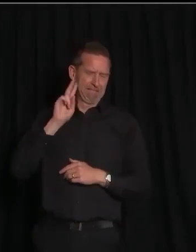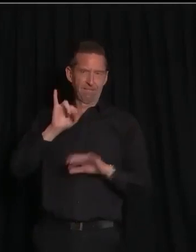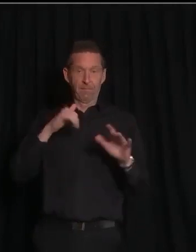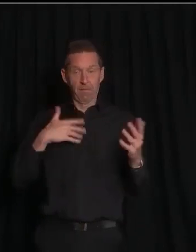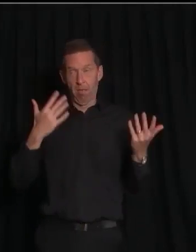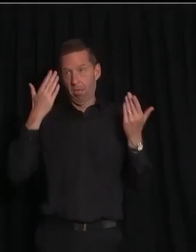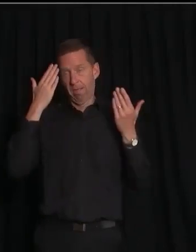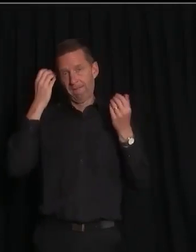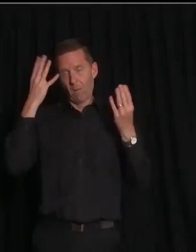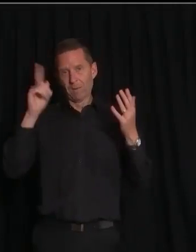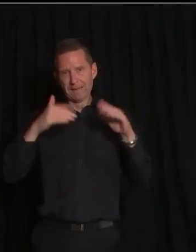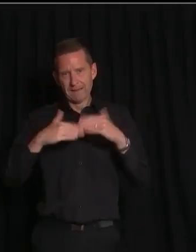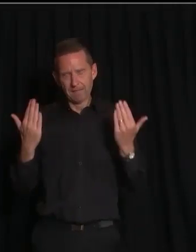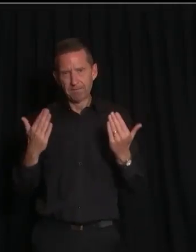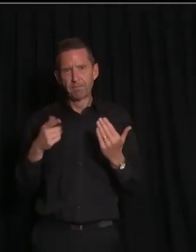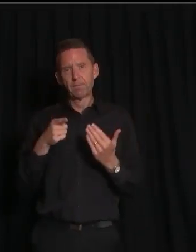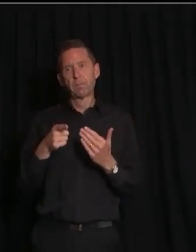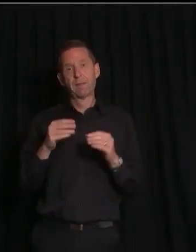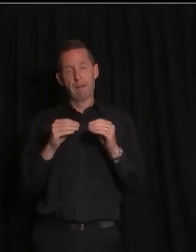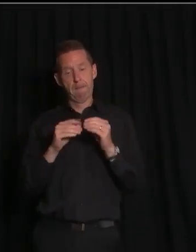time. Boxes